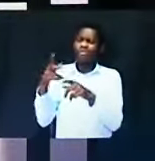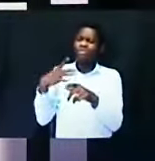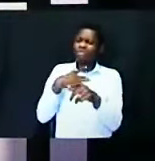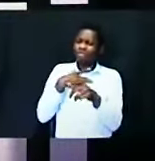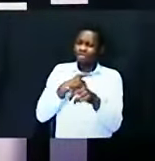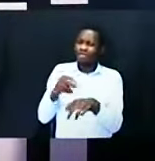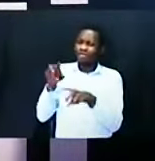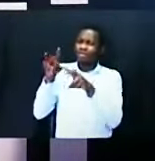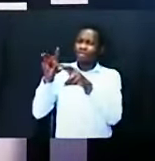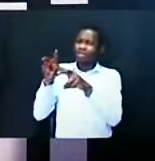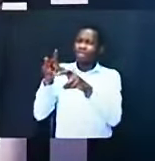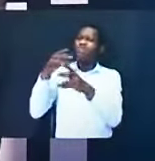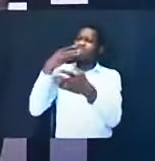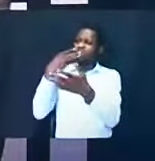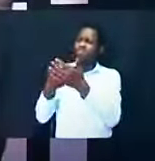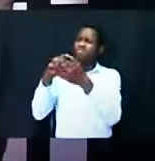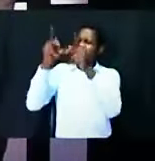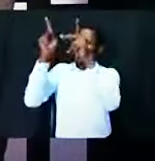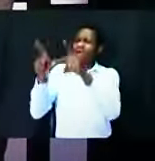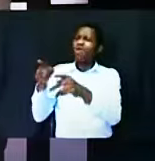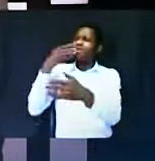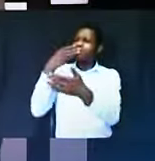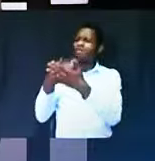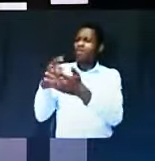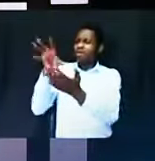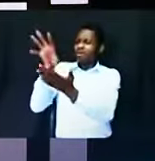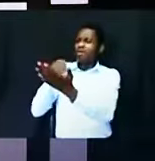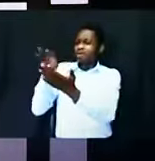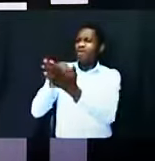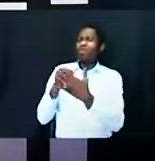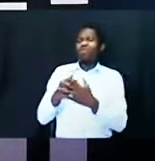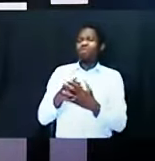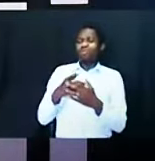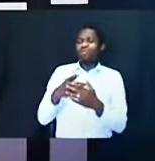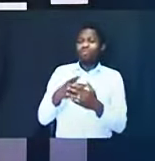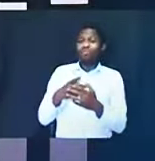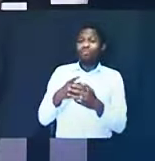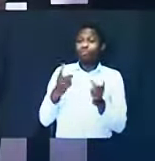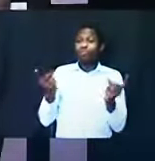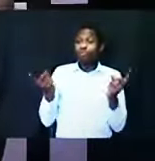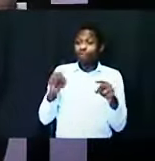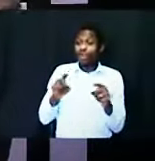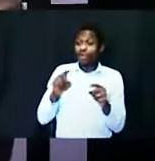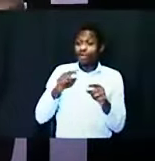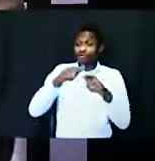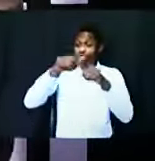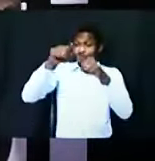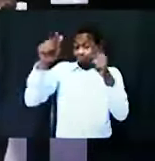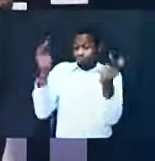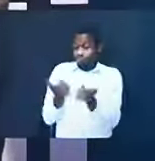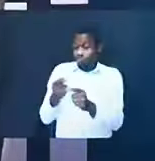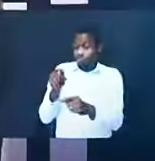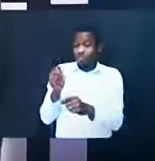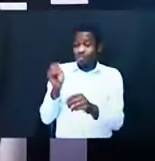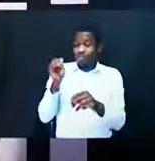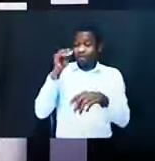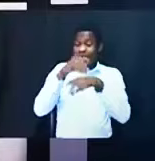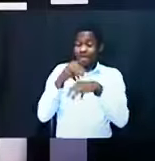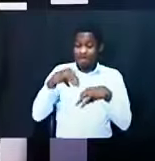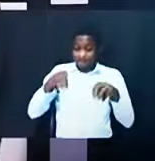bear a Pharisee. In fact, they revered them. When they saw them at marketplaces, they stood up and they gave them that kind